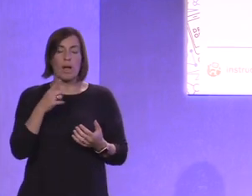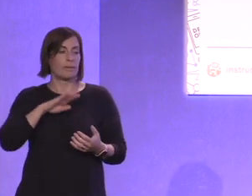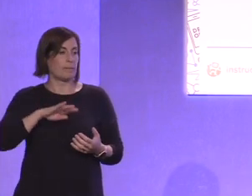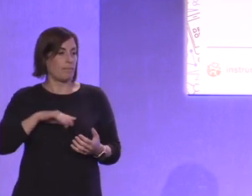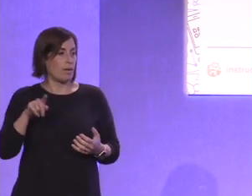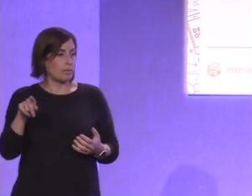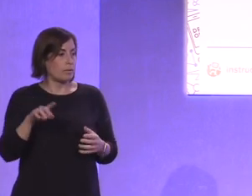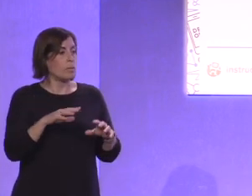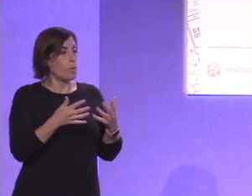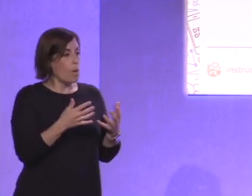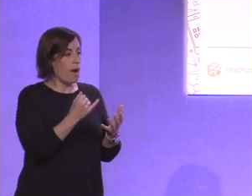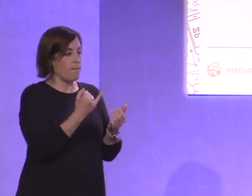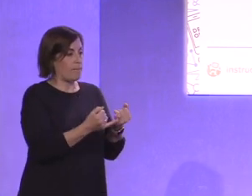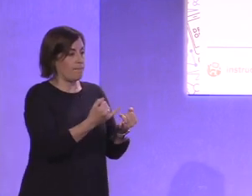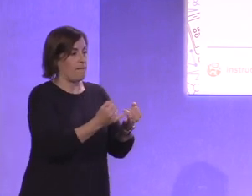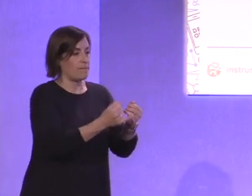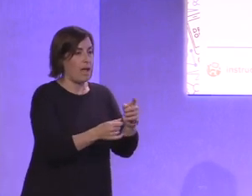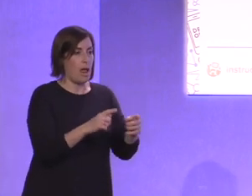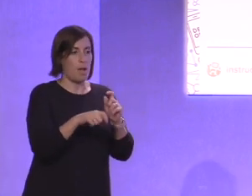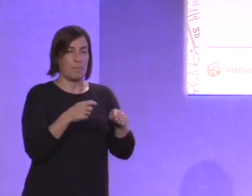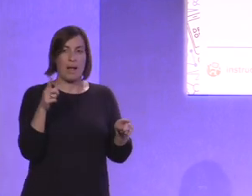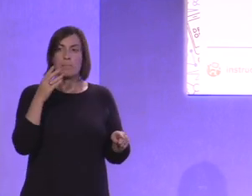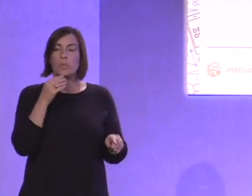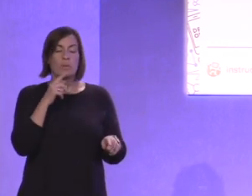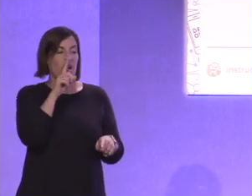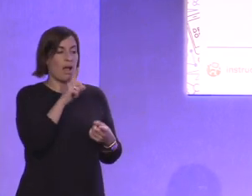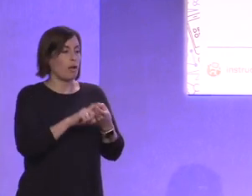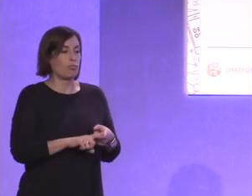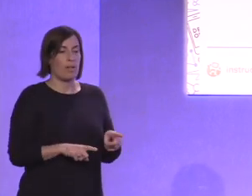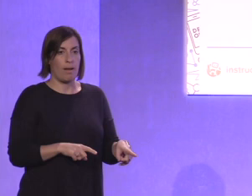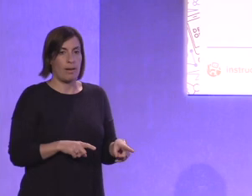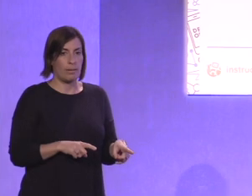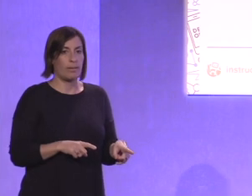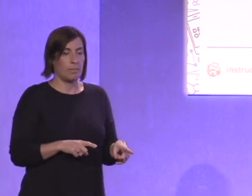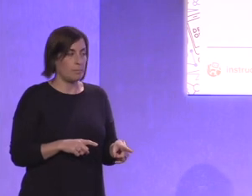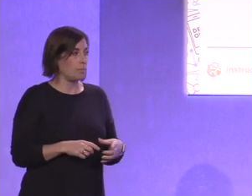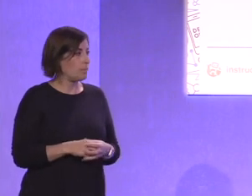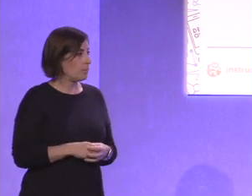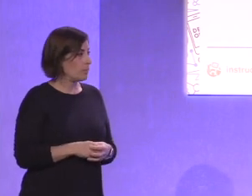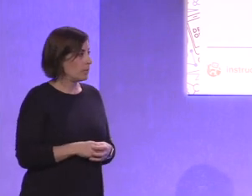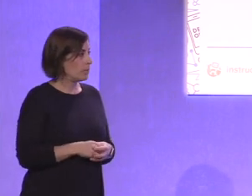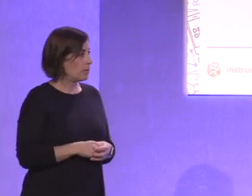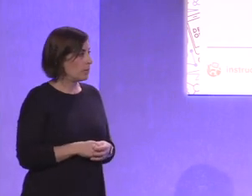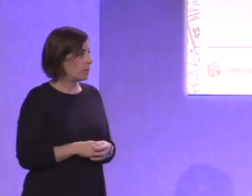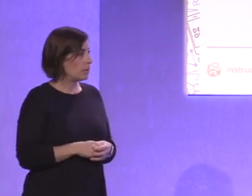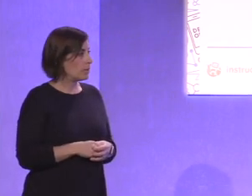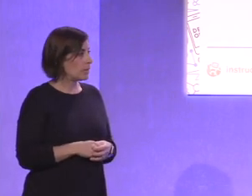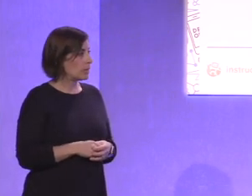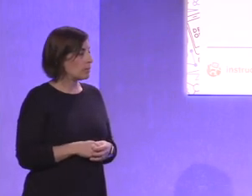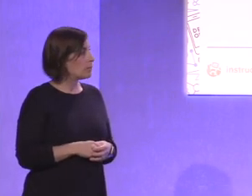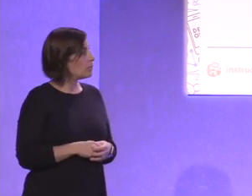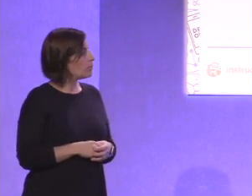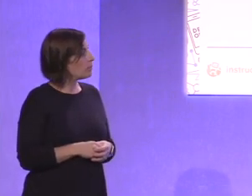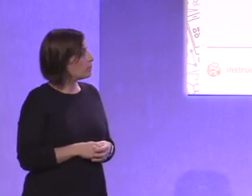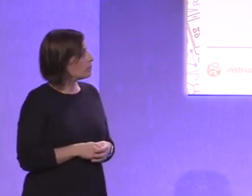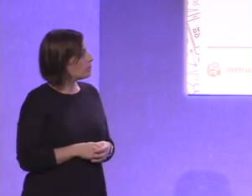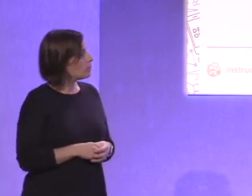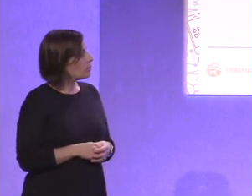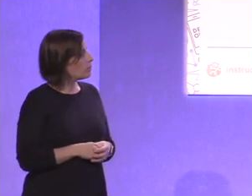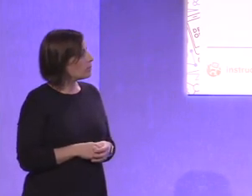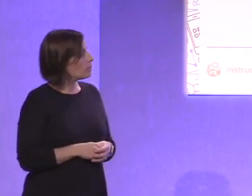So can my user rely on my service? Alrighty, so long story short also, don't